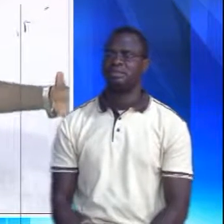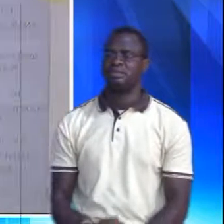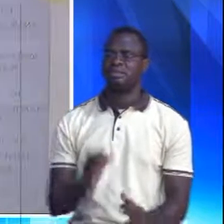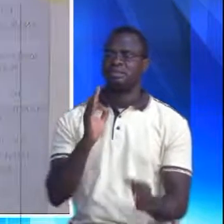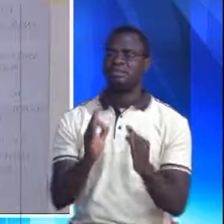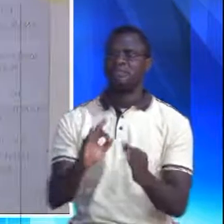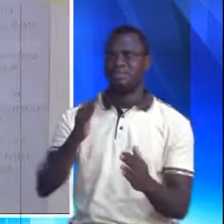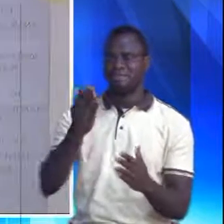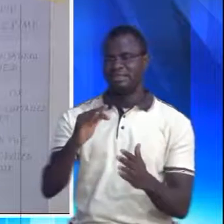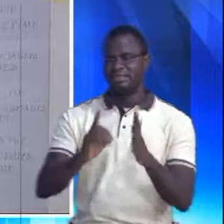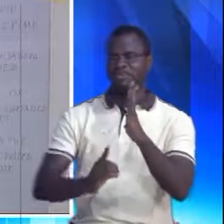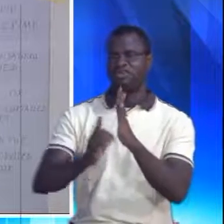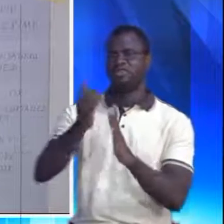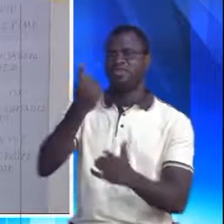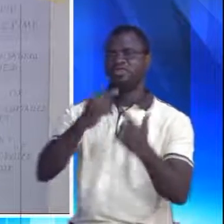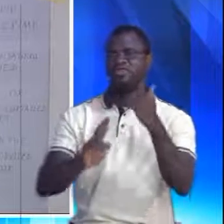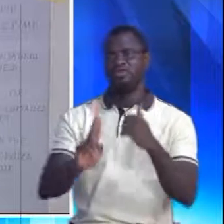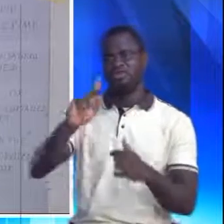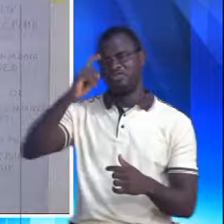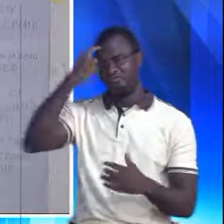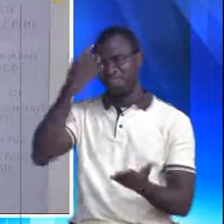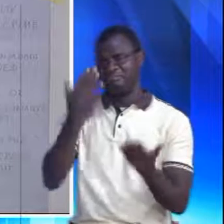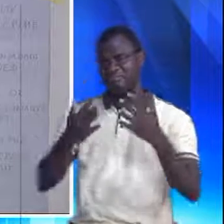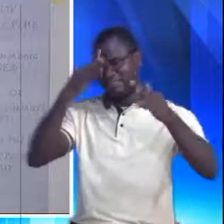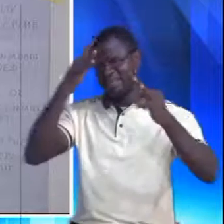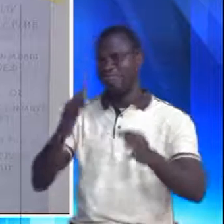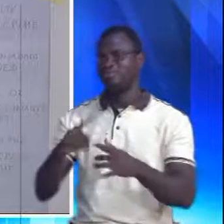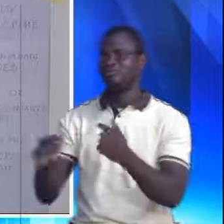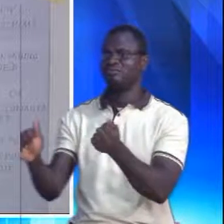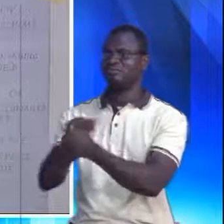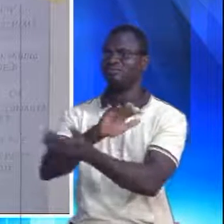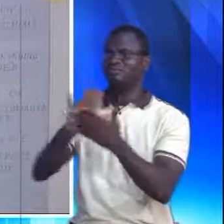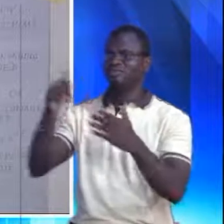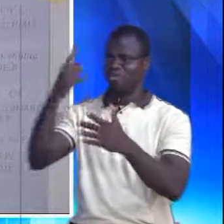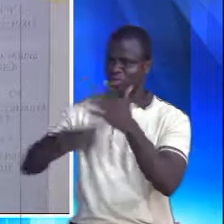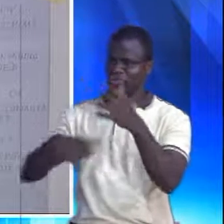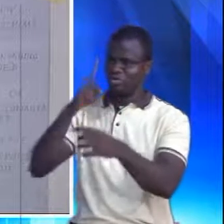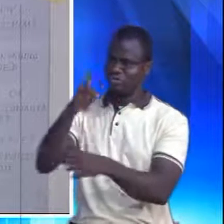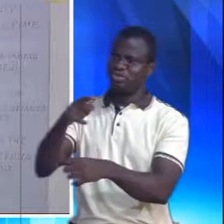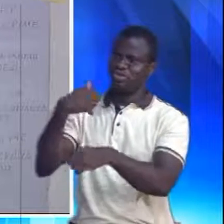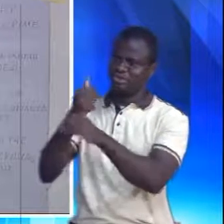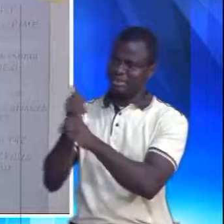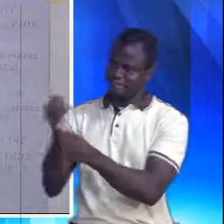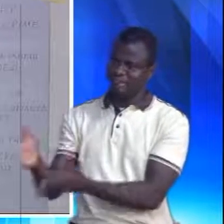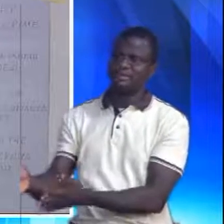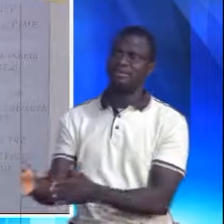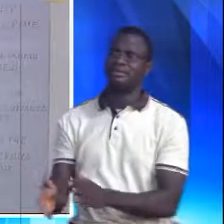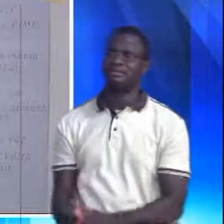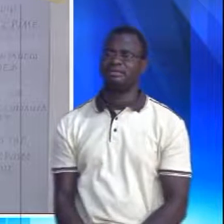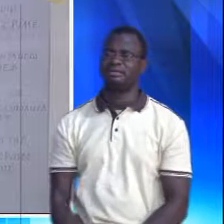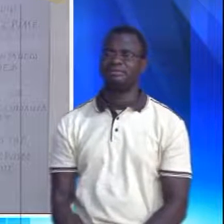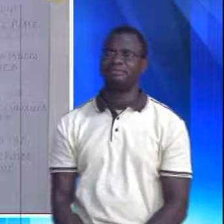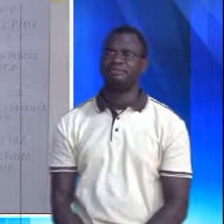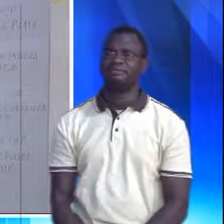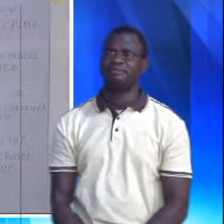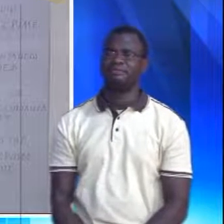left. Government will not be so foolish and rush your house with bulldozer, no. They will go back to